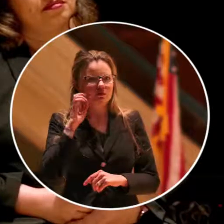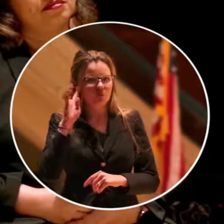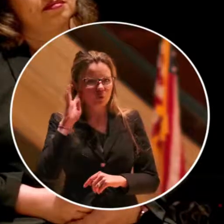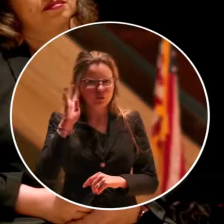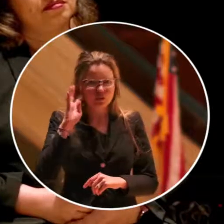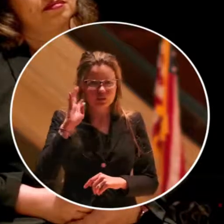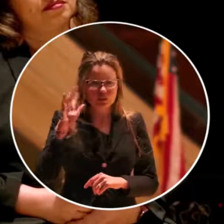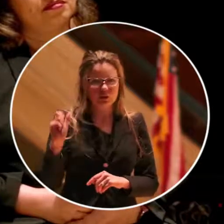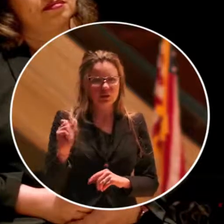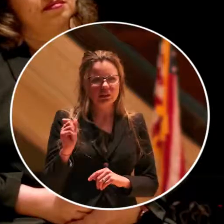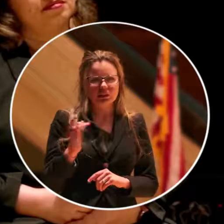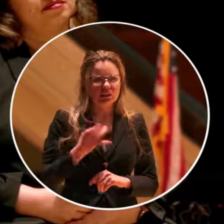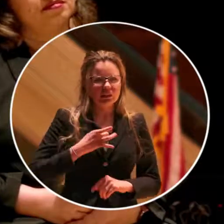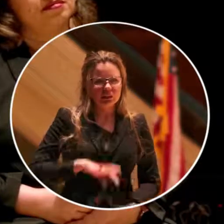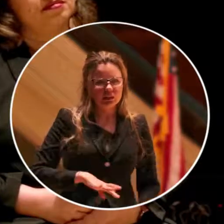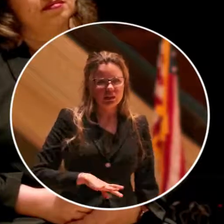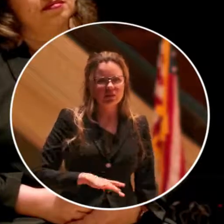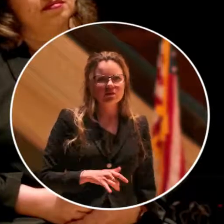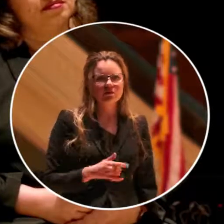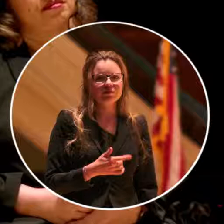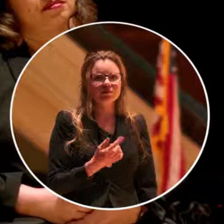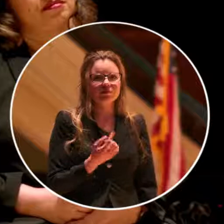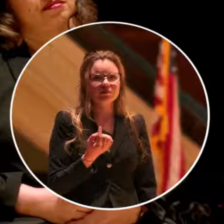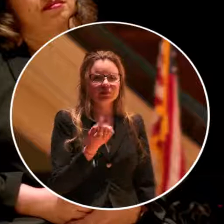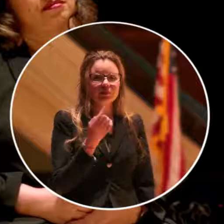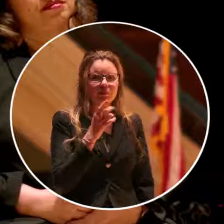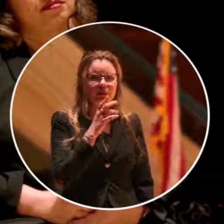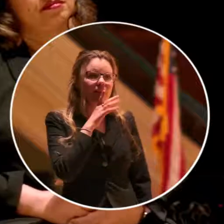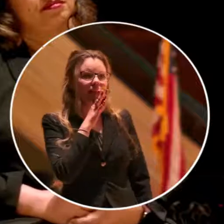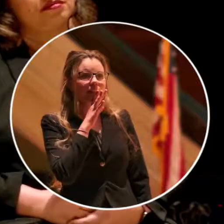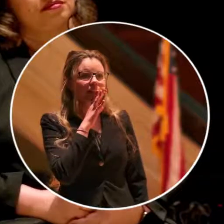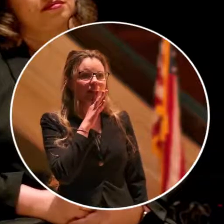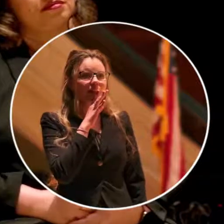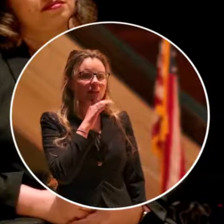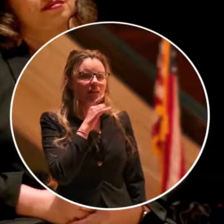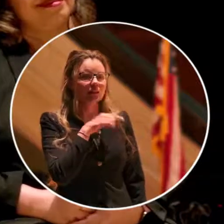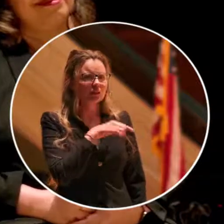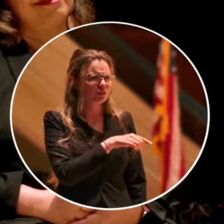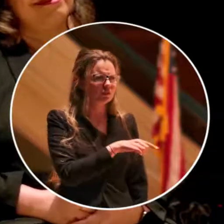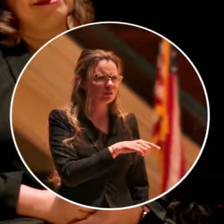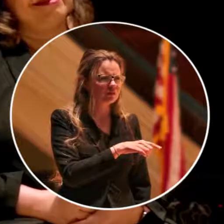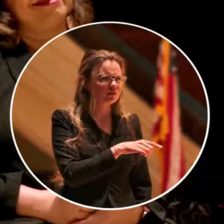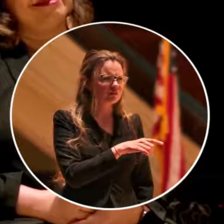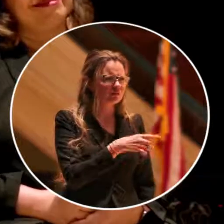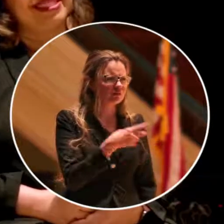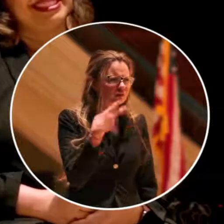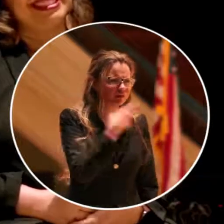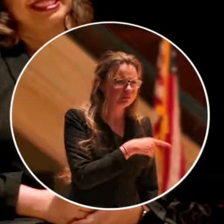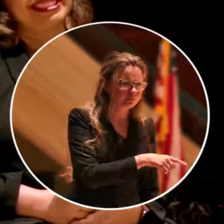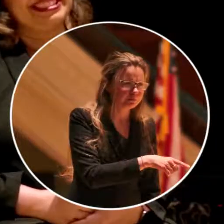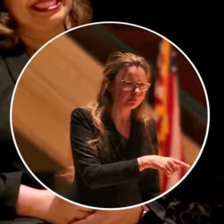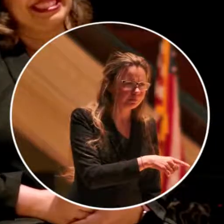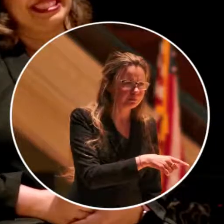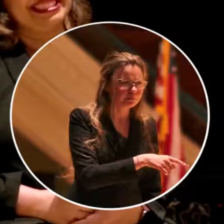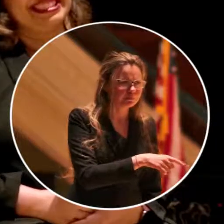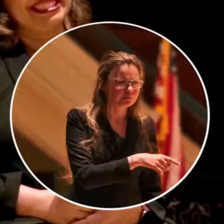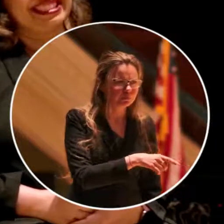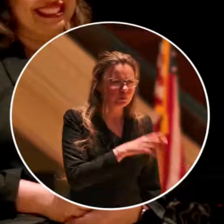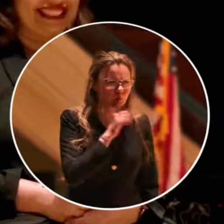tones. She will tell someone who is singing out of tune to stop singing and shush them.